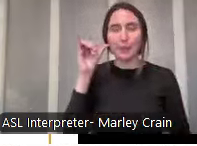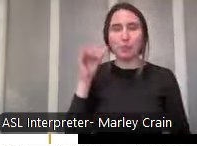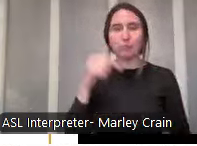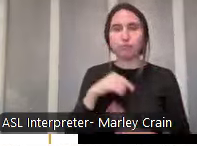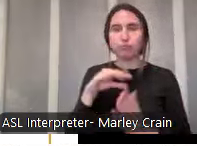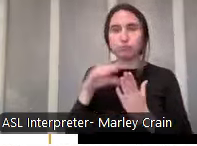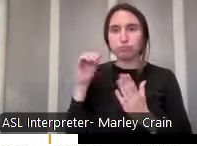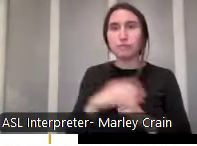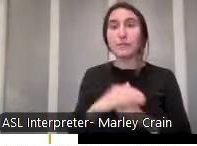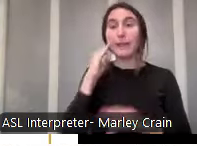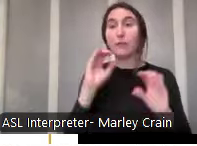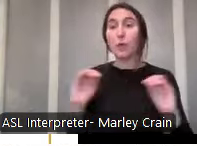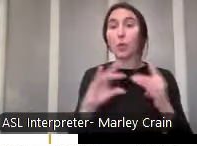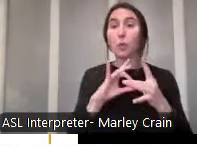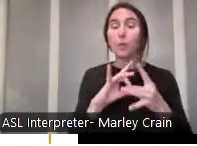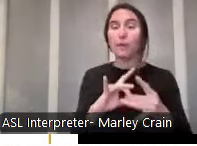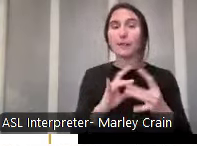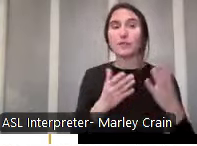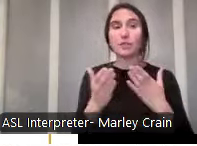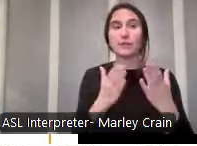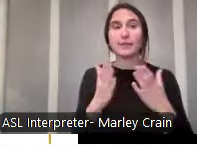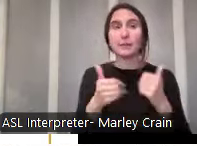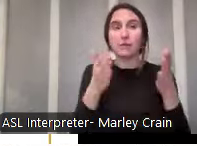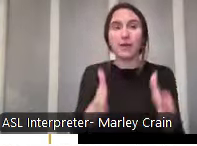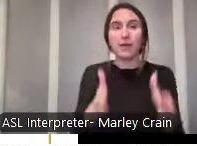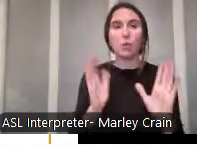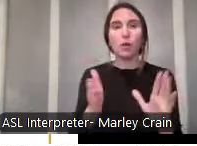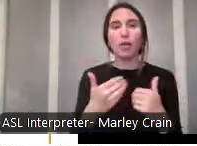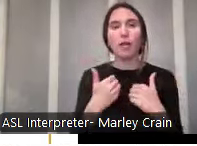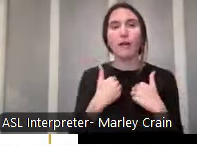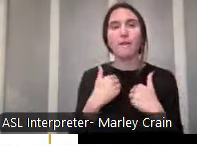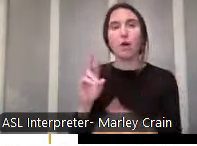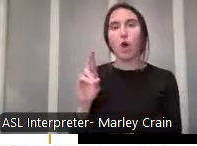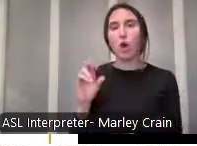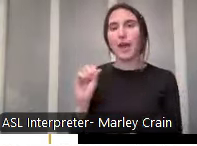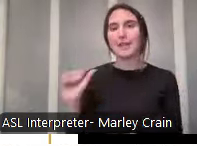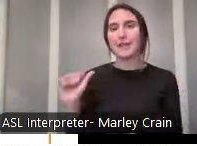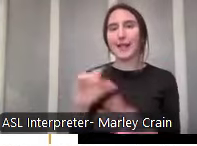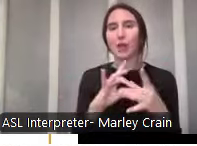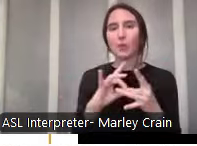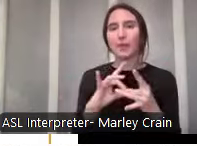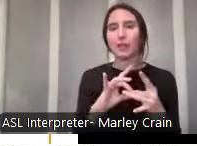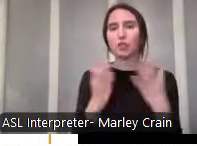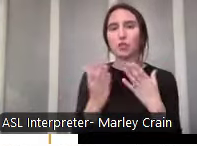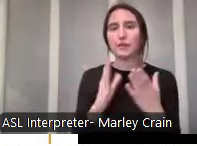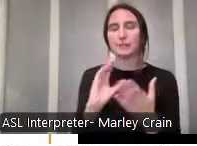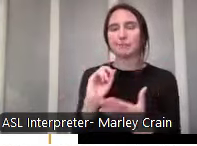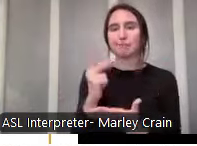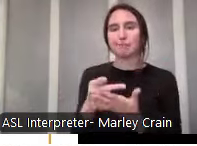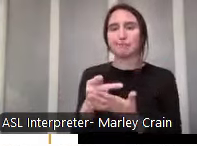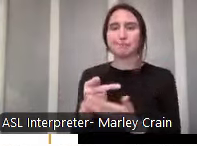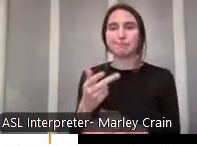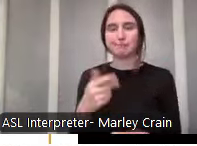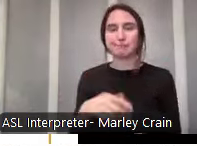related service provider, you get an RSA, or related service authorization. The DOE has raised the